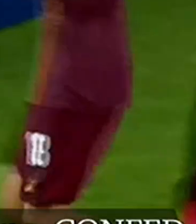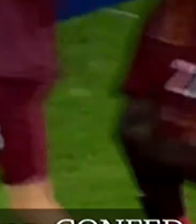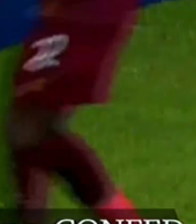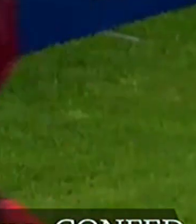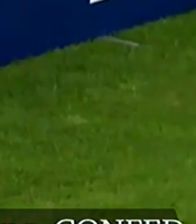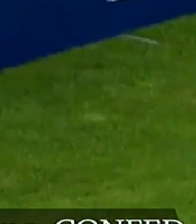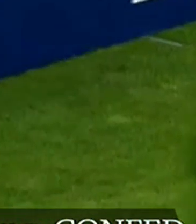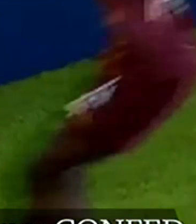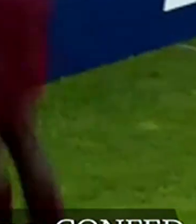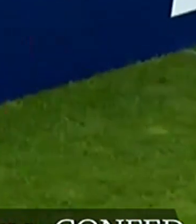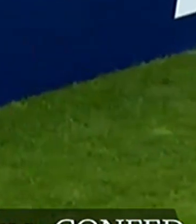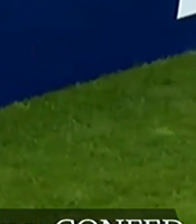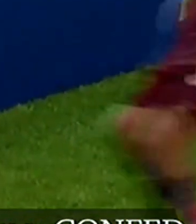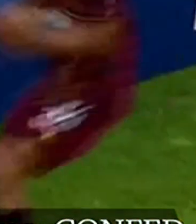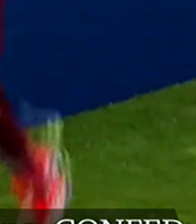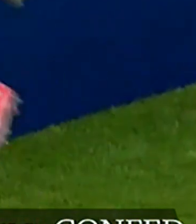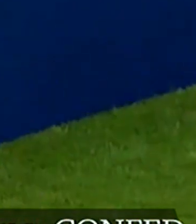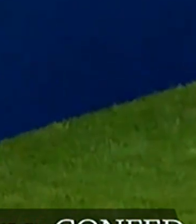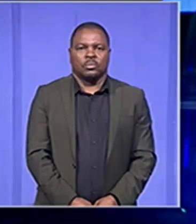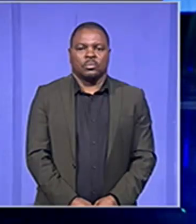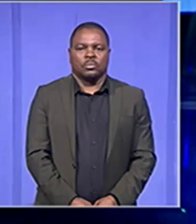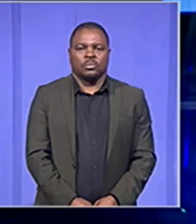header from Jaden Adams.